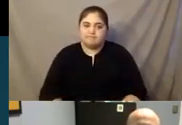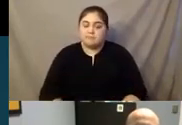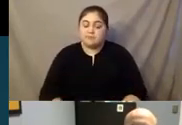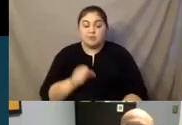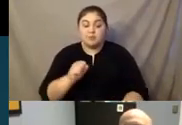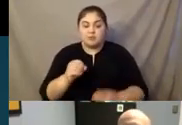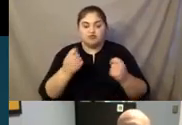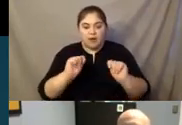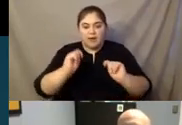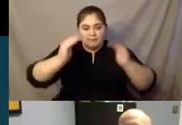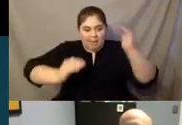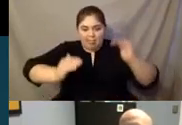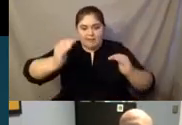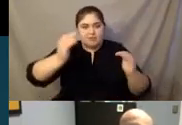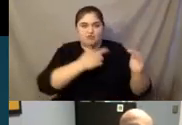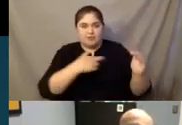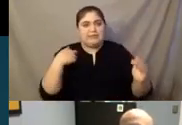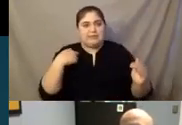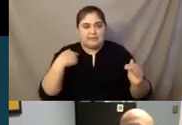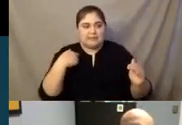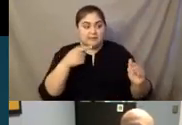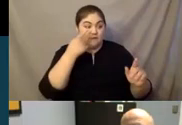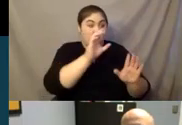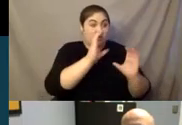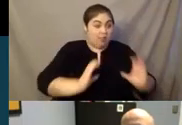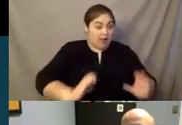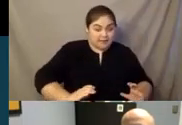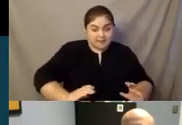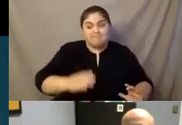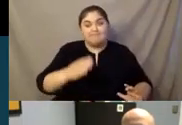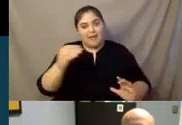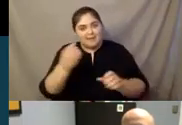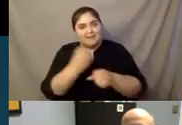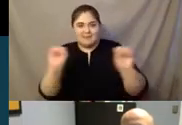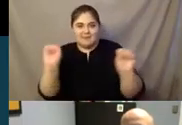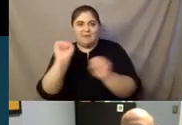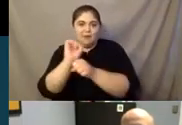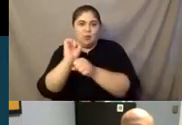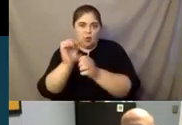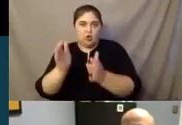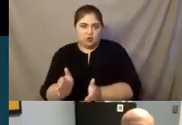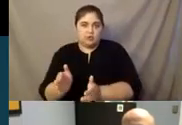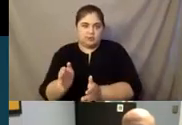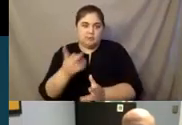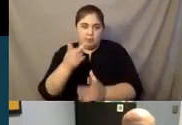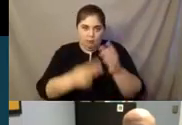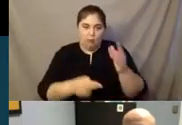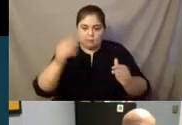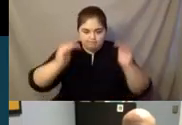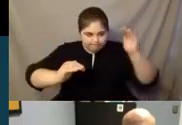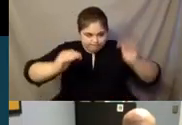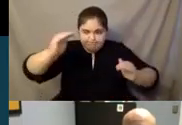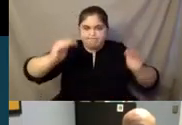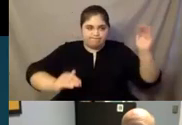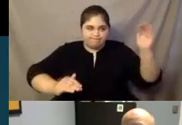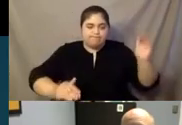of us trying to balance the risks to our clients and then also the safety that we're looking at with